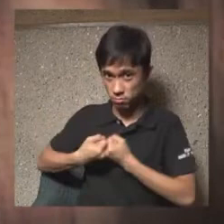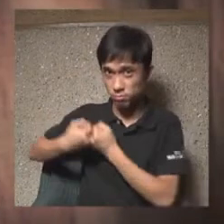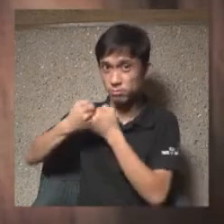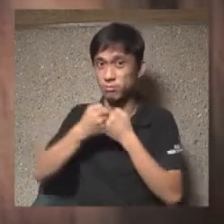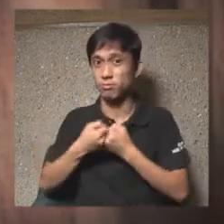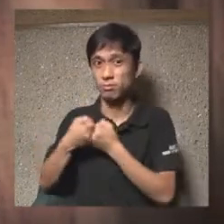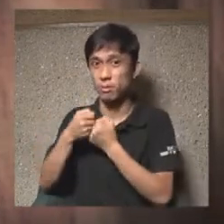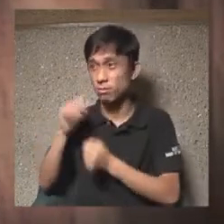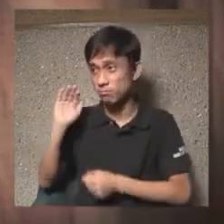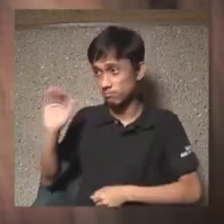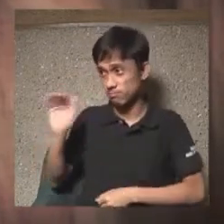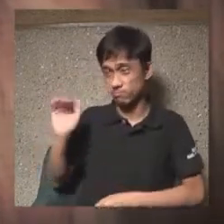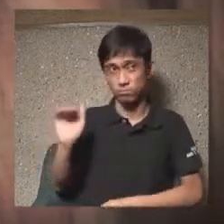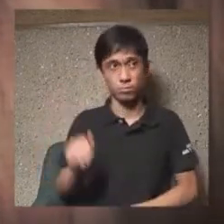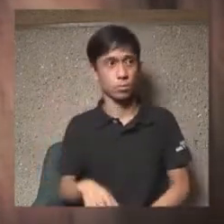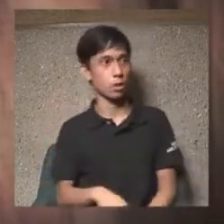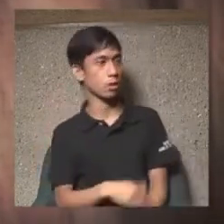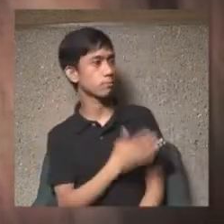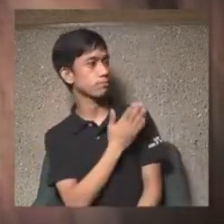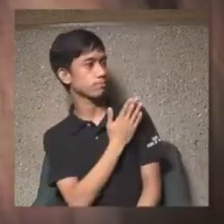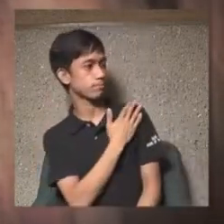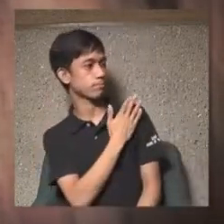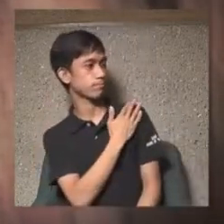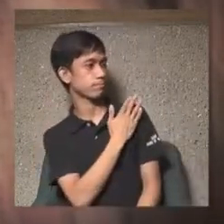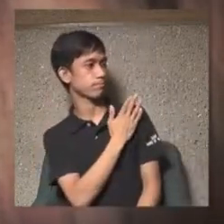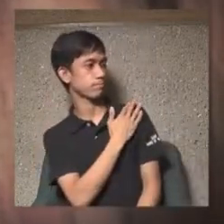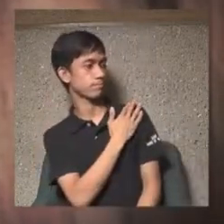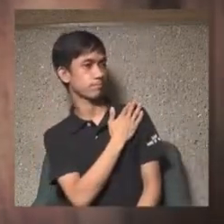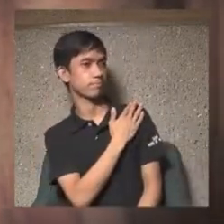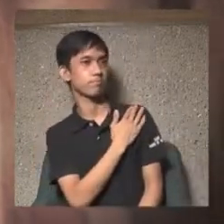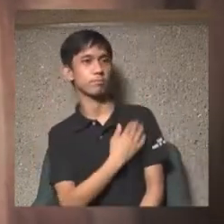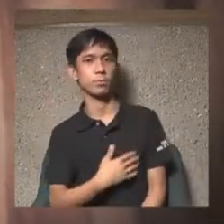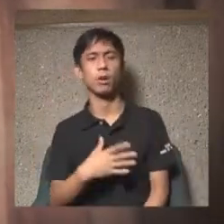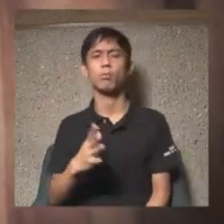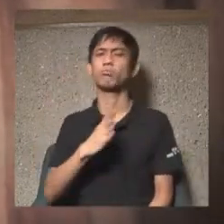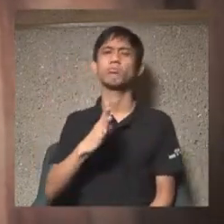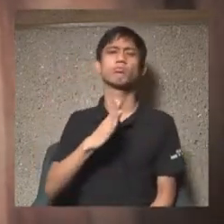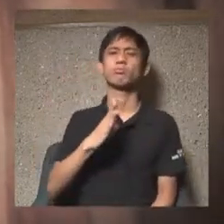And it's okay. It's okay to tap out.